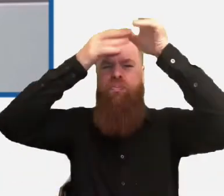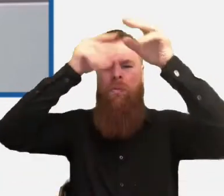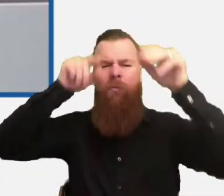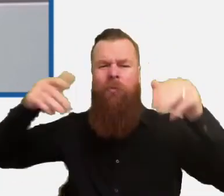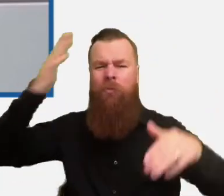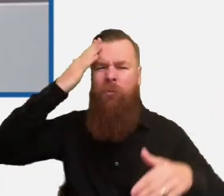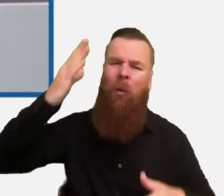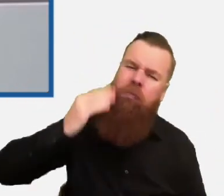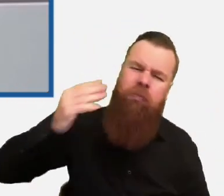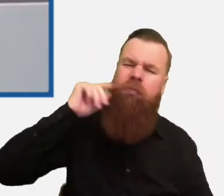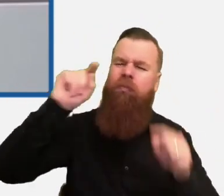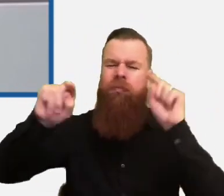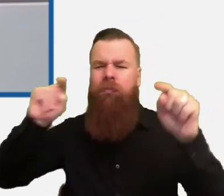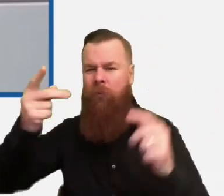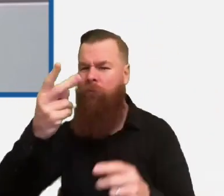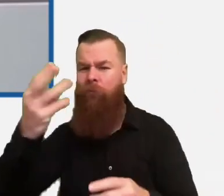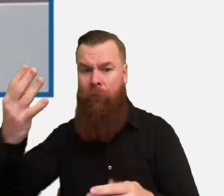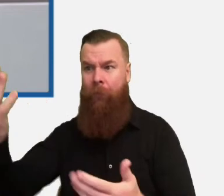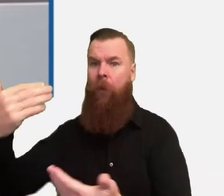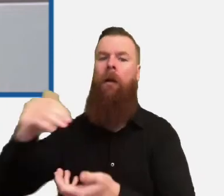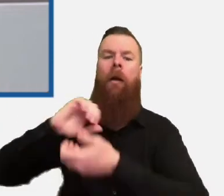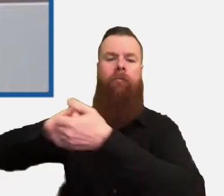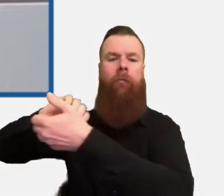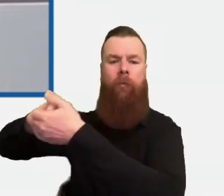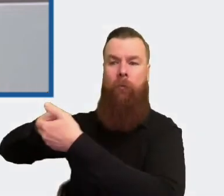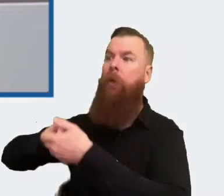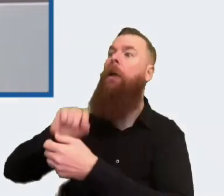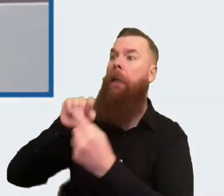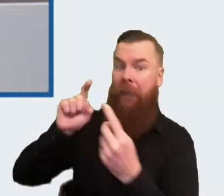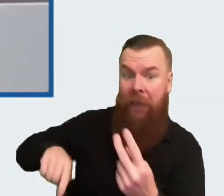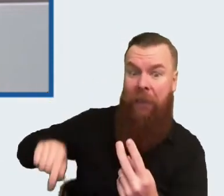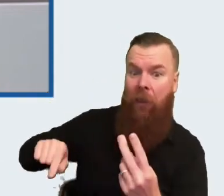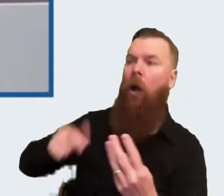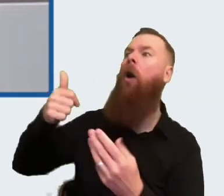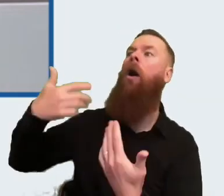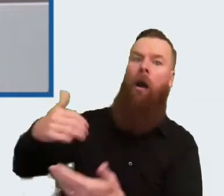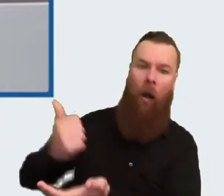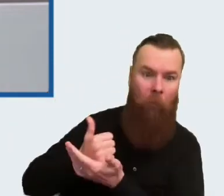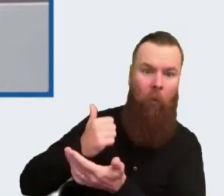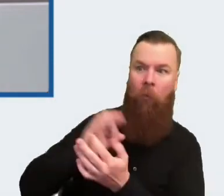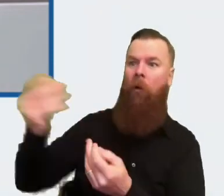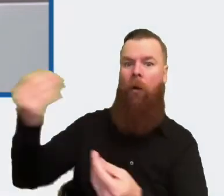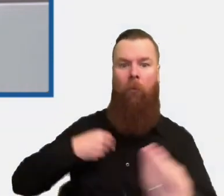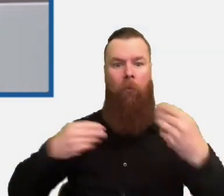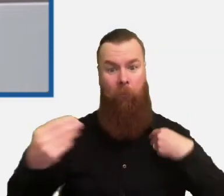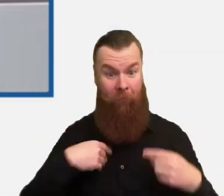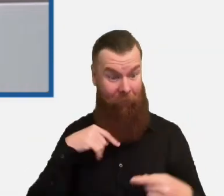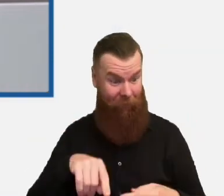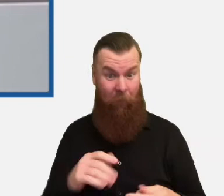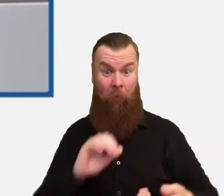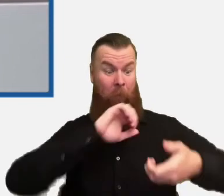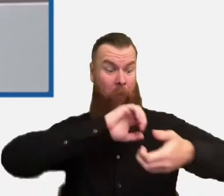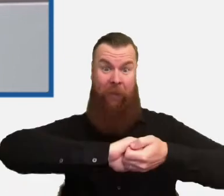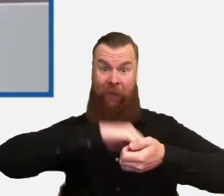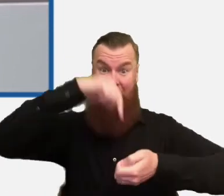mind, needs to be strengthened coming out of this COVID experience as part of building resilience. And then, of course, in